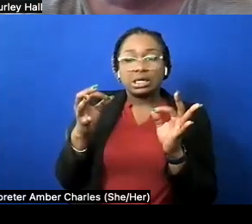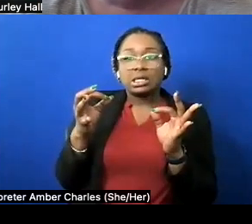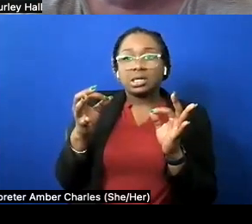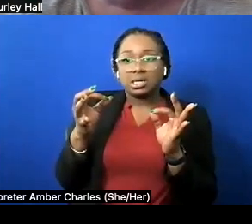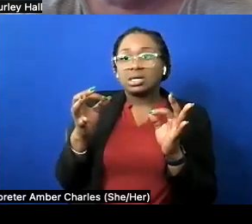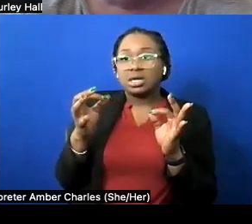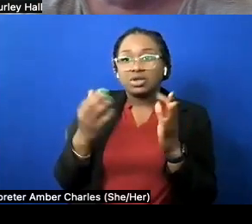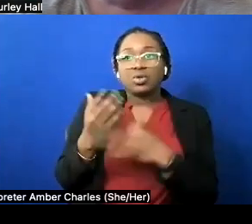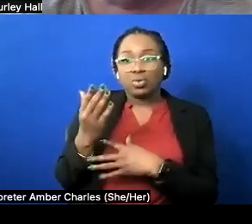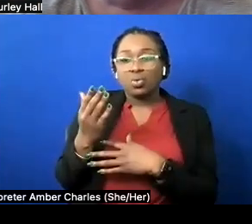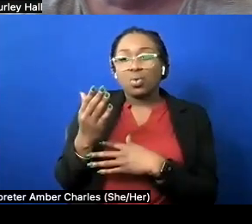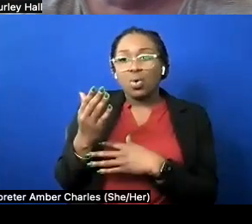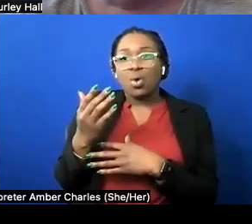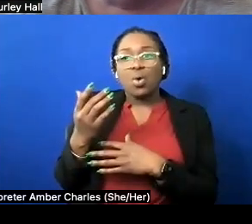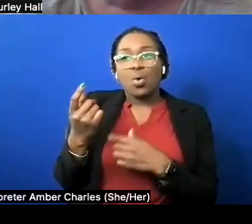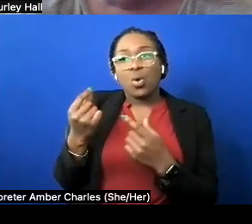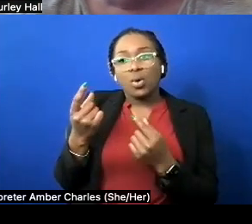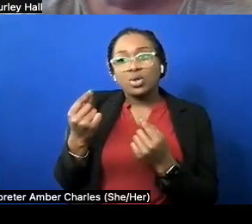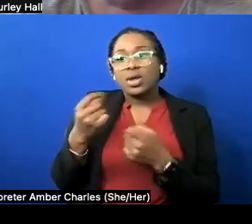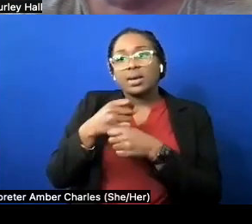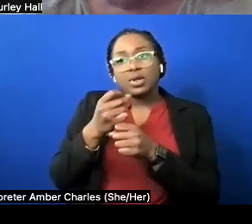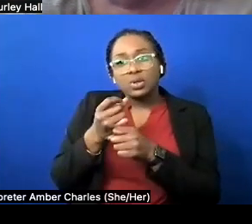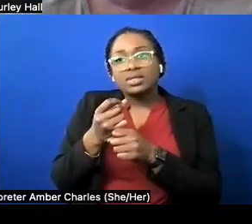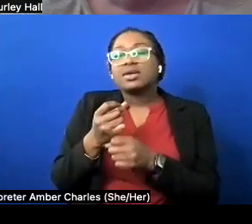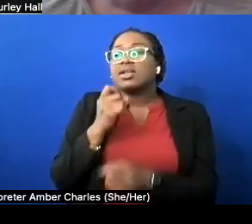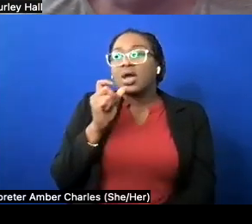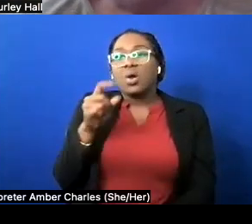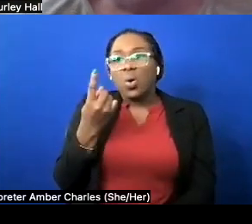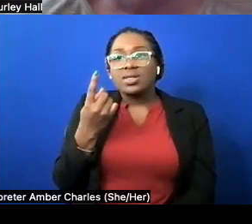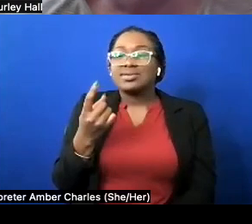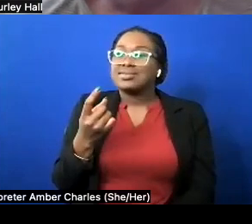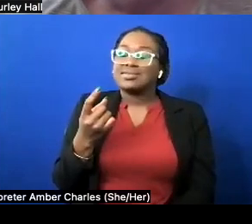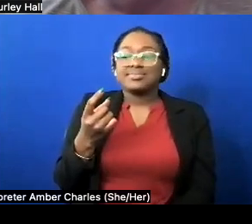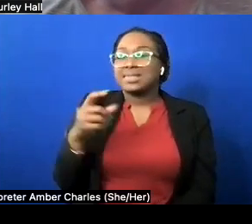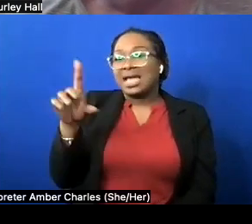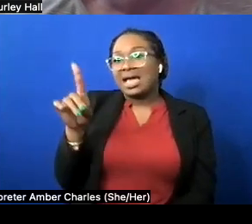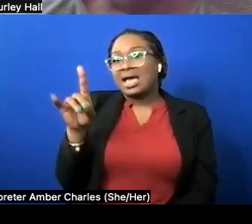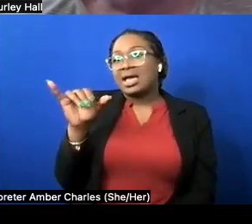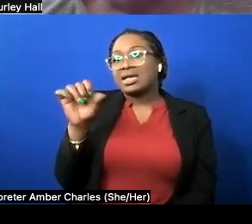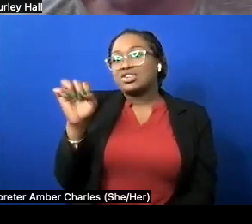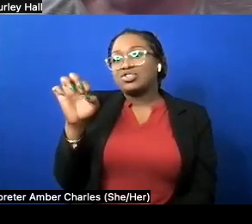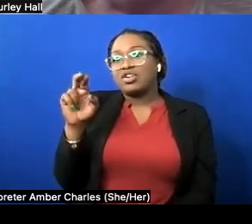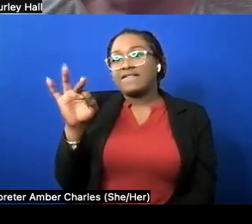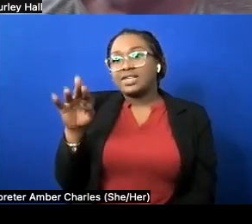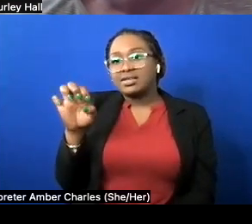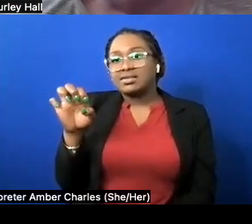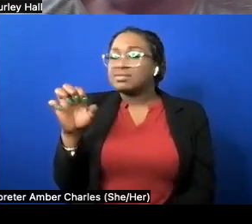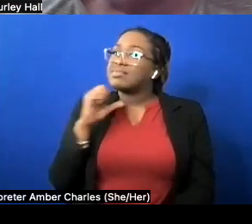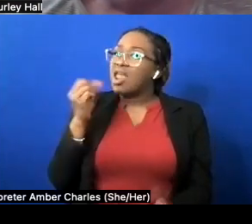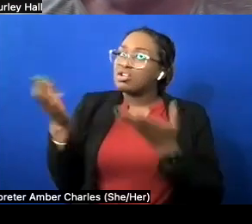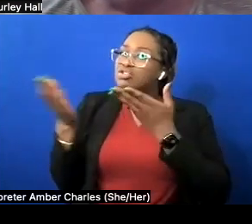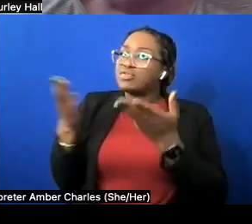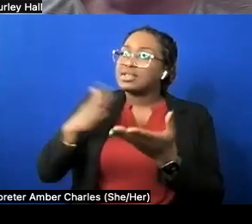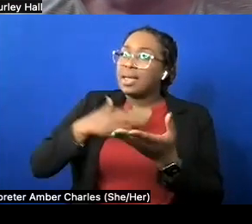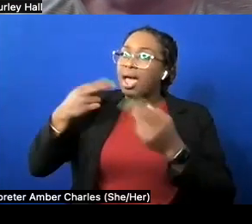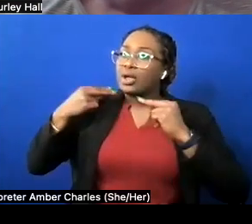is through, you know, what I'm doing or producing. Not only is it a disservice to my humanity